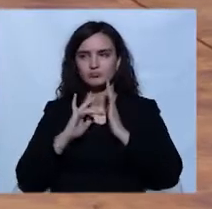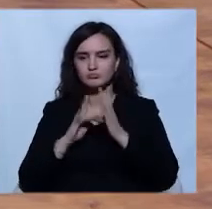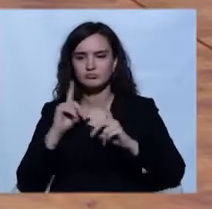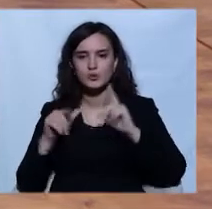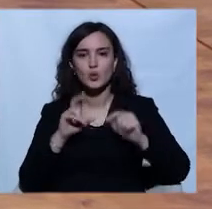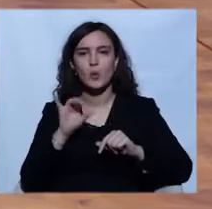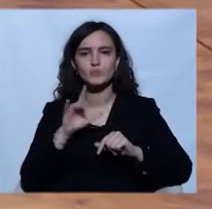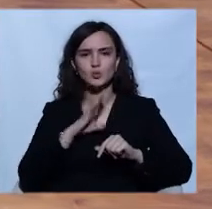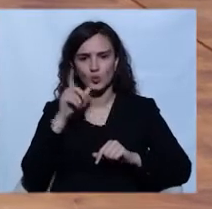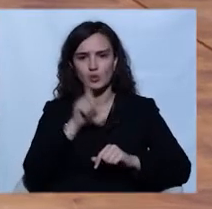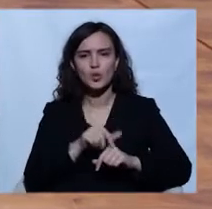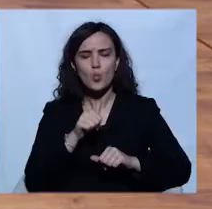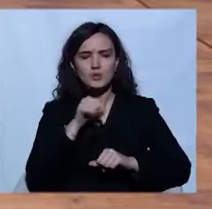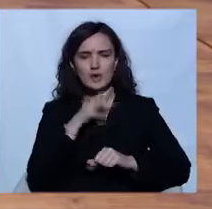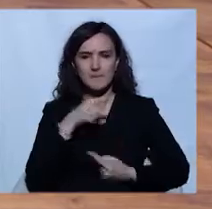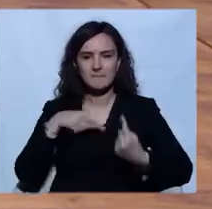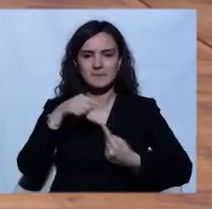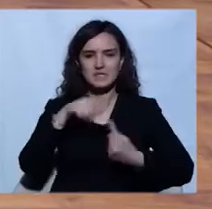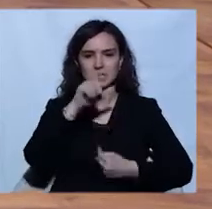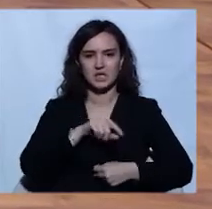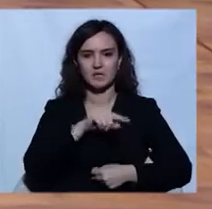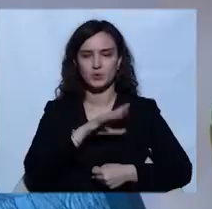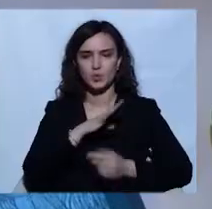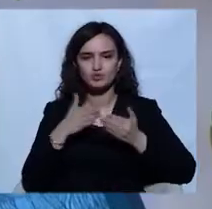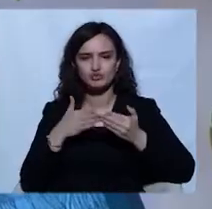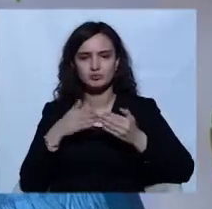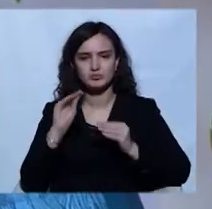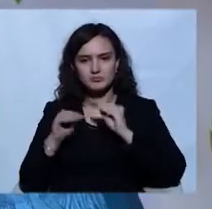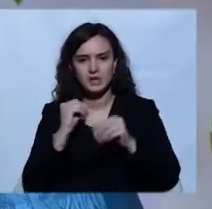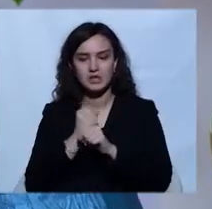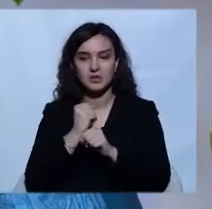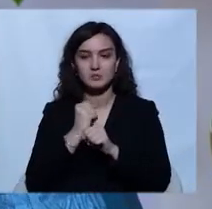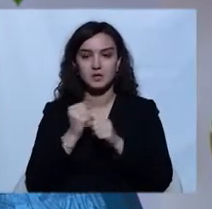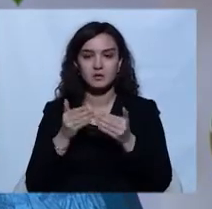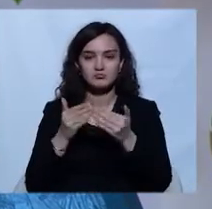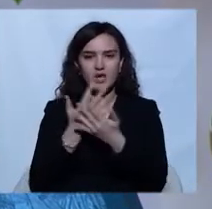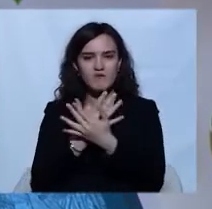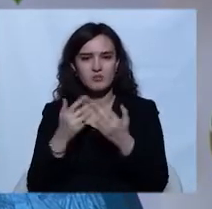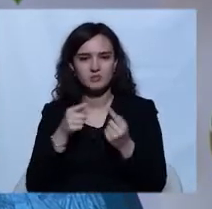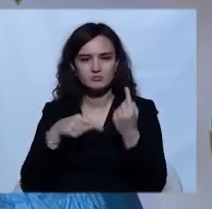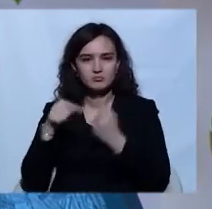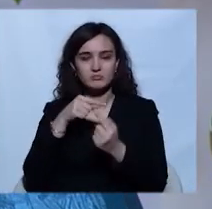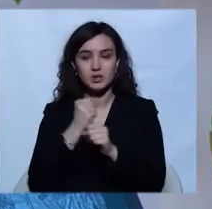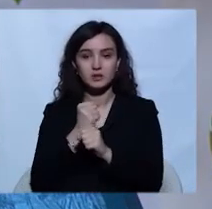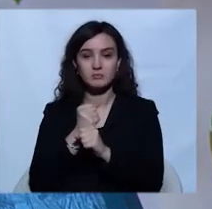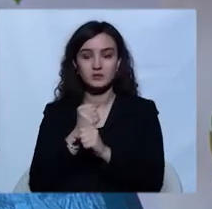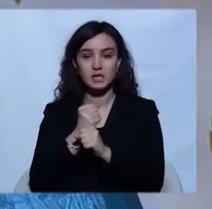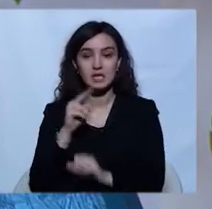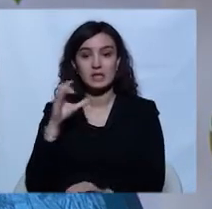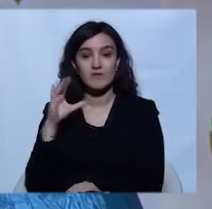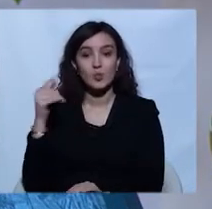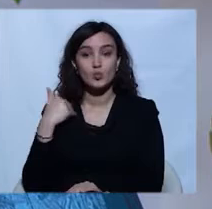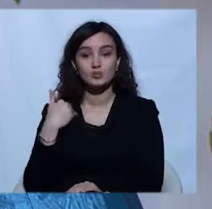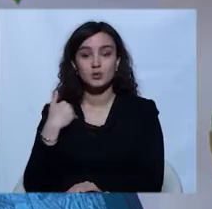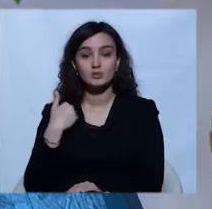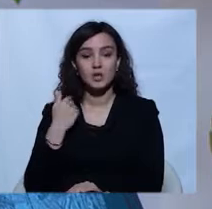the world. He was engaged in business, in fact, when he was shipwrecked. And the main theme that I think Defoe wants to bring